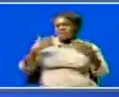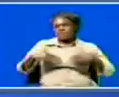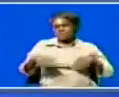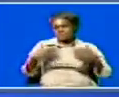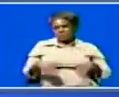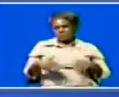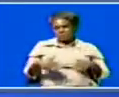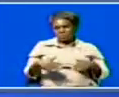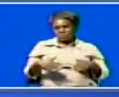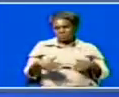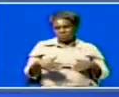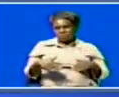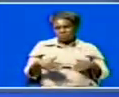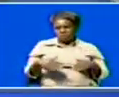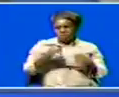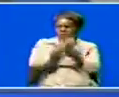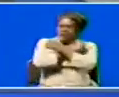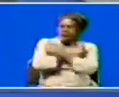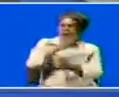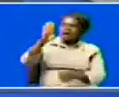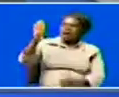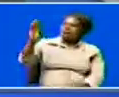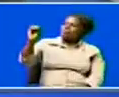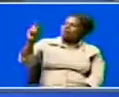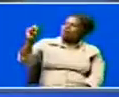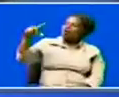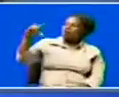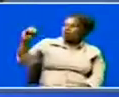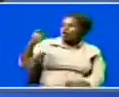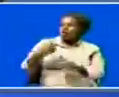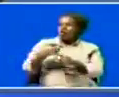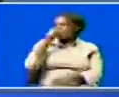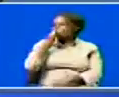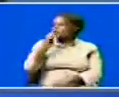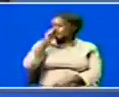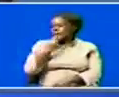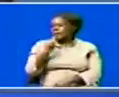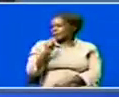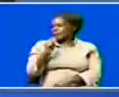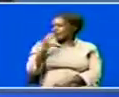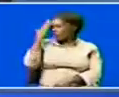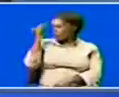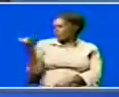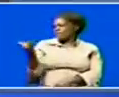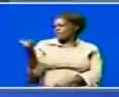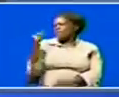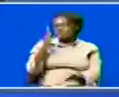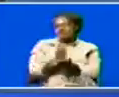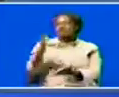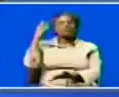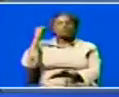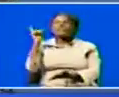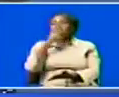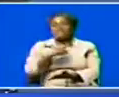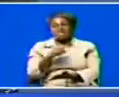Kenyans prefer what they call bongo flavors from Tanzania as compared to Kenyan music. Why do you think that's the case? I mean, that's a fact. I'm sure you've had this question